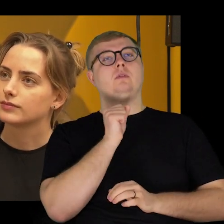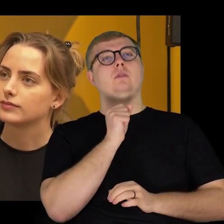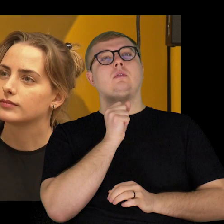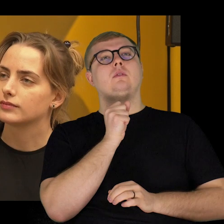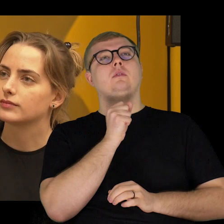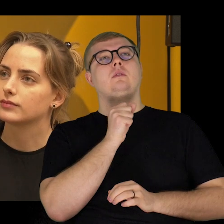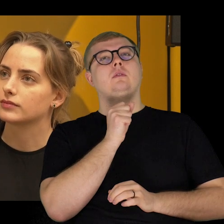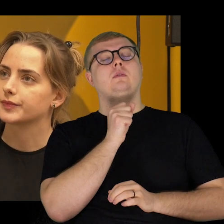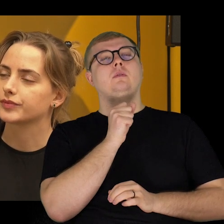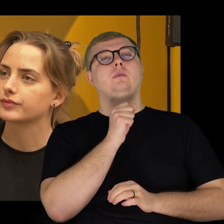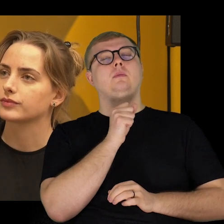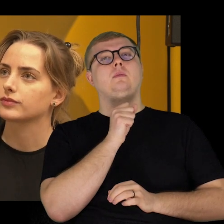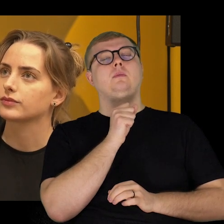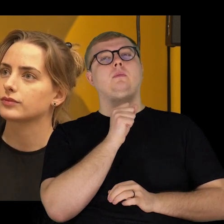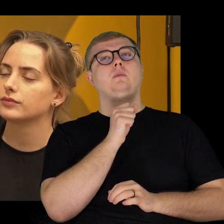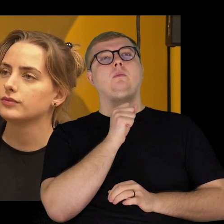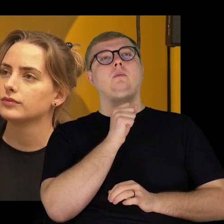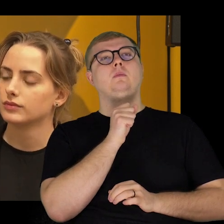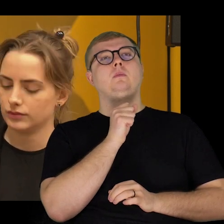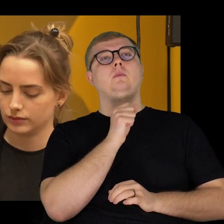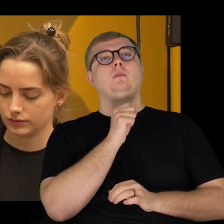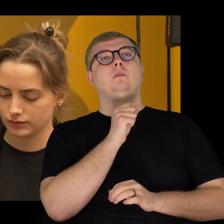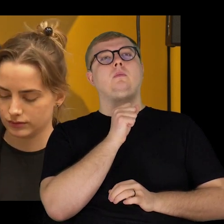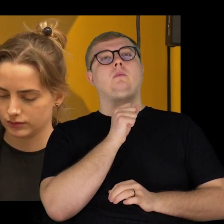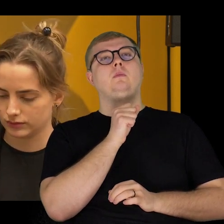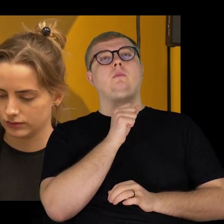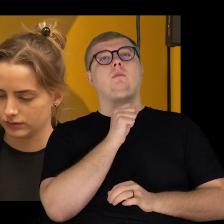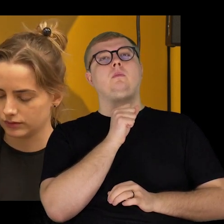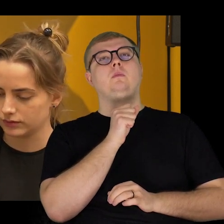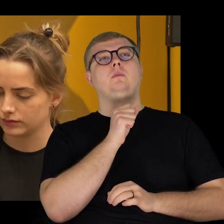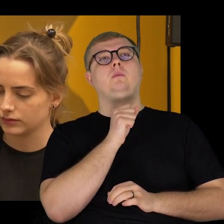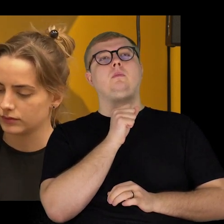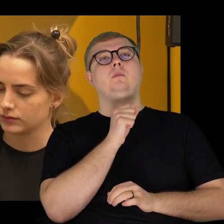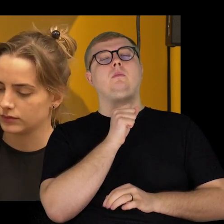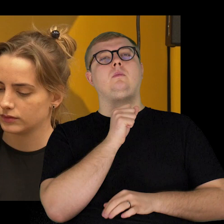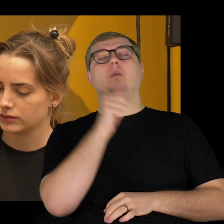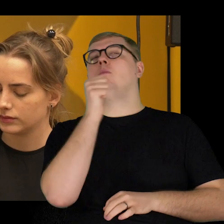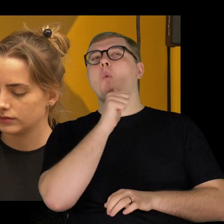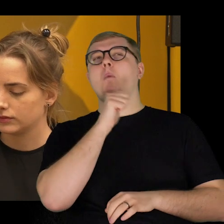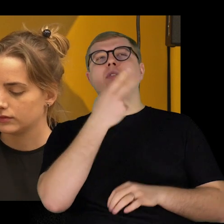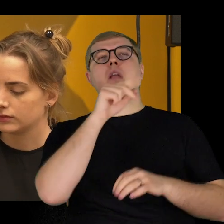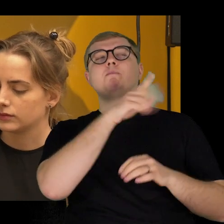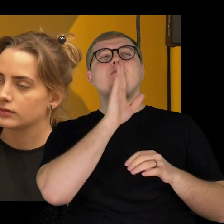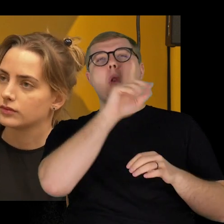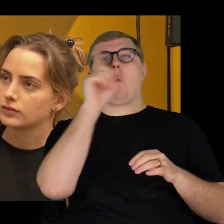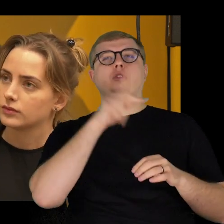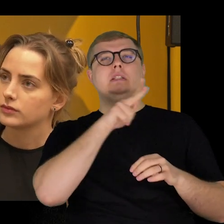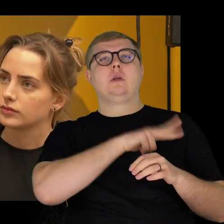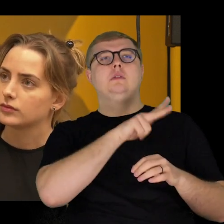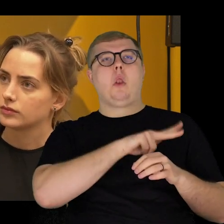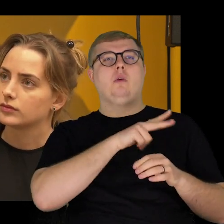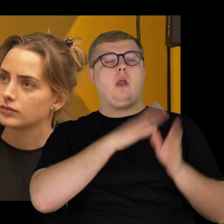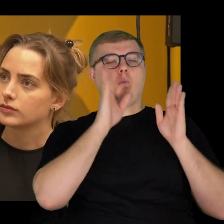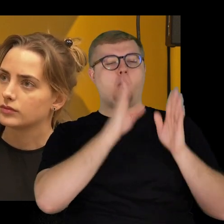somehow general. I mean, you know, the people are not they're doing mainstream sociology, not only hyperfin, you know,